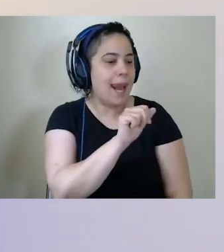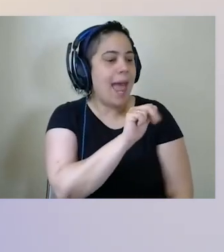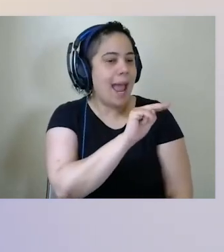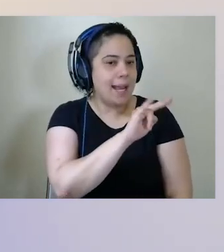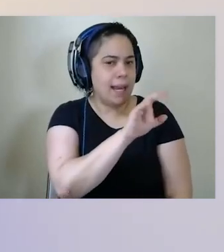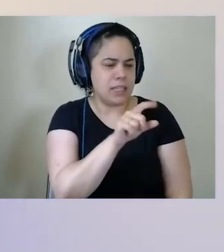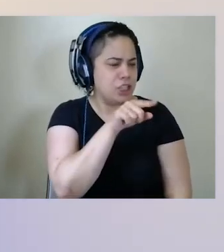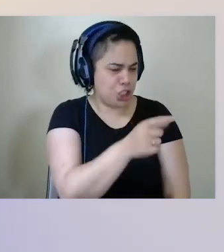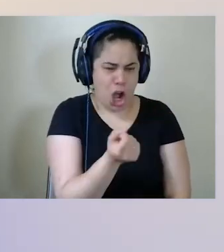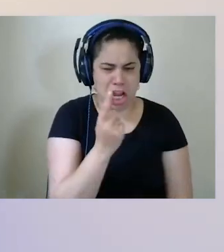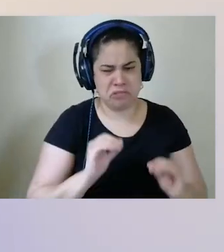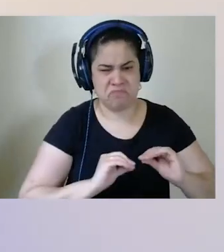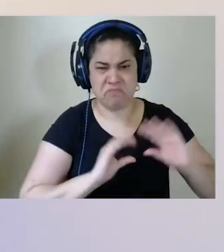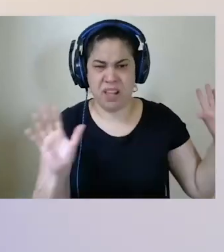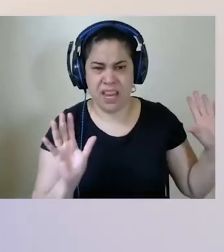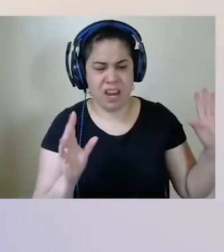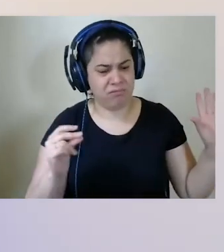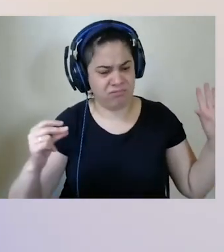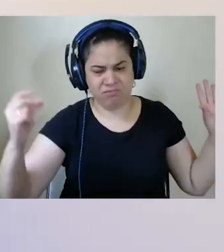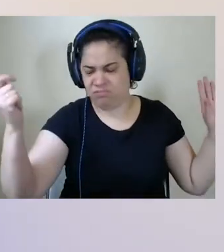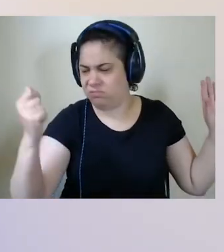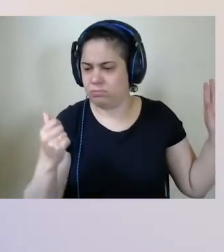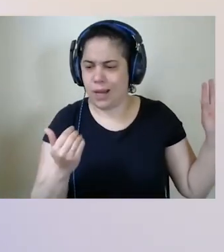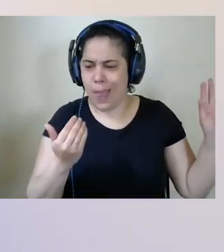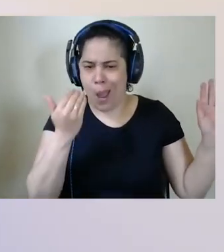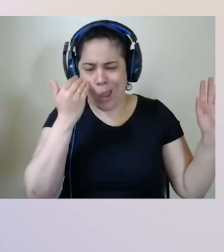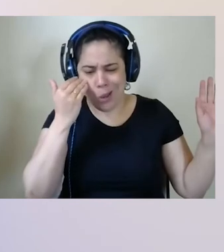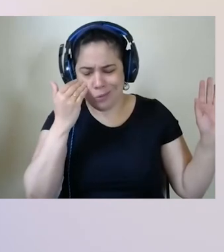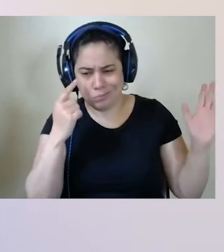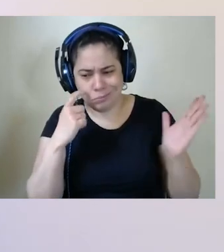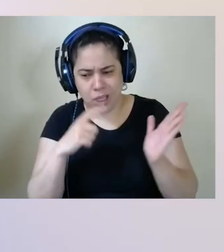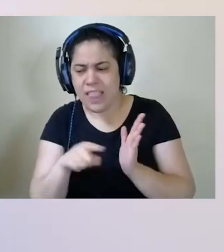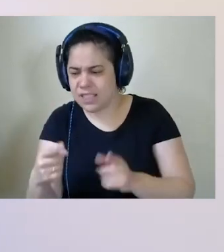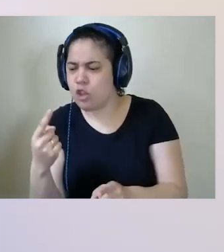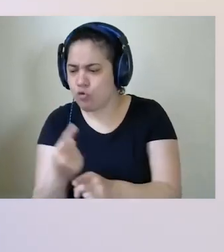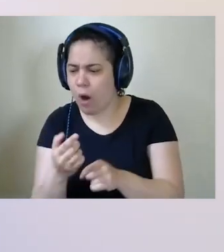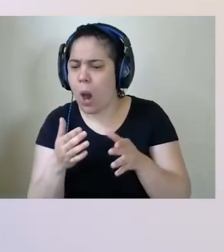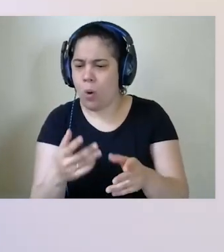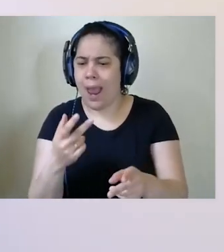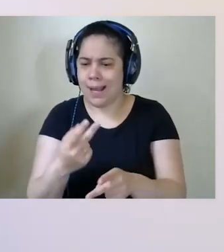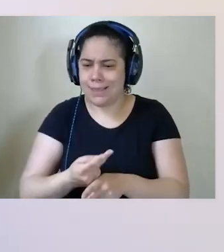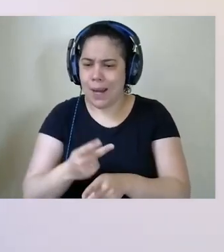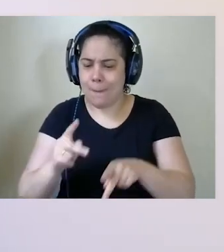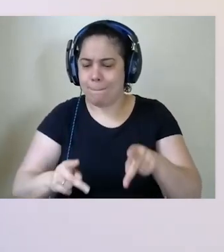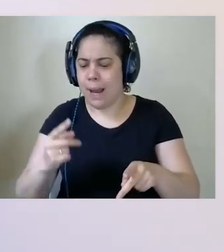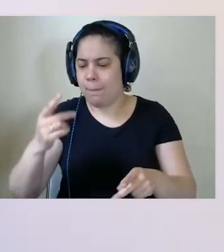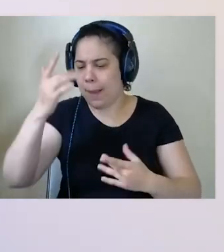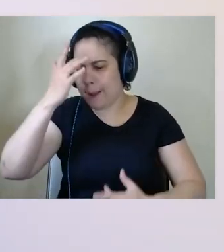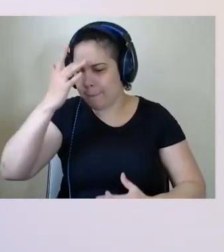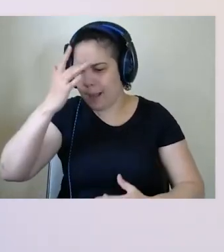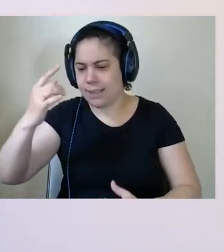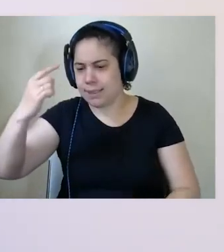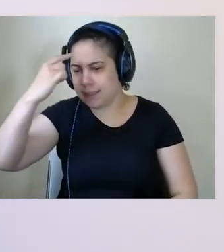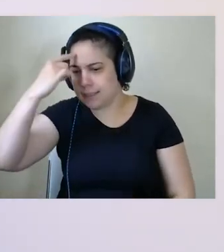immediately that this was going to be the thing, that this was the right way to think about mental illness. Okay.